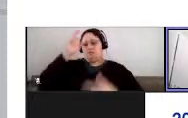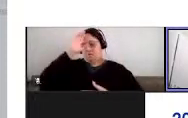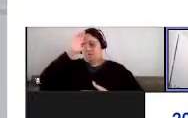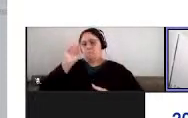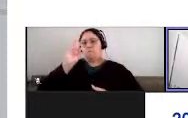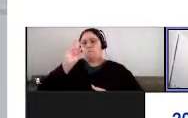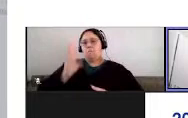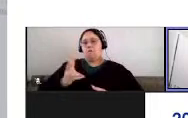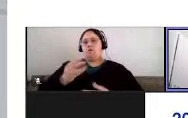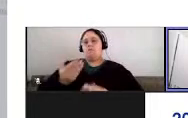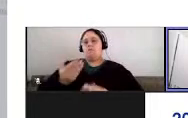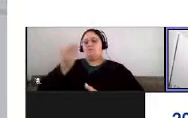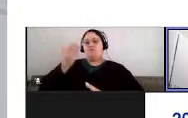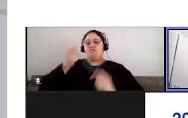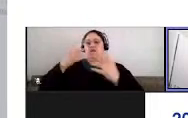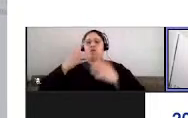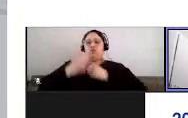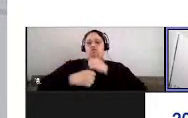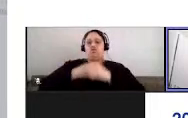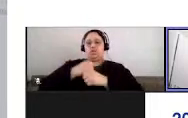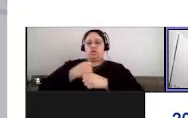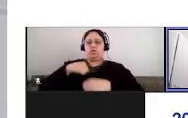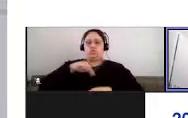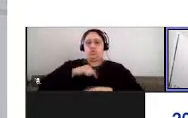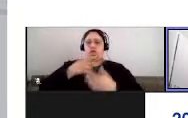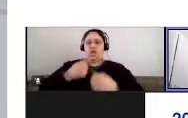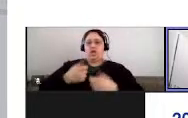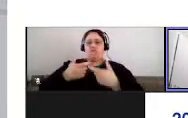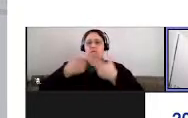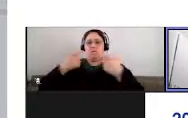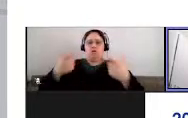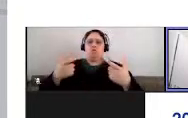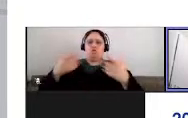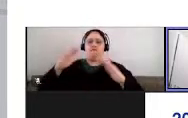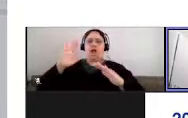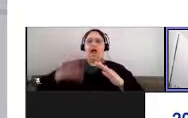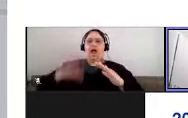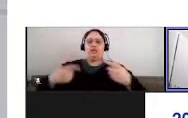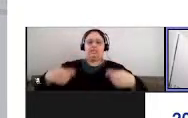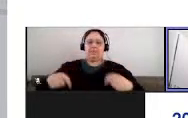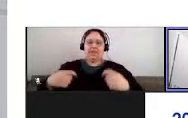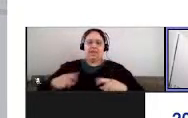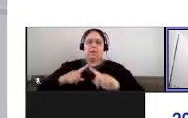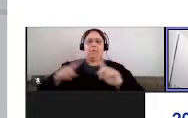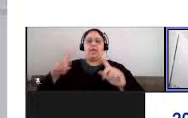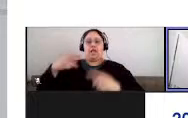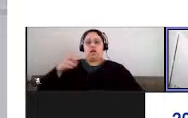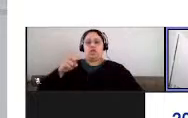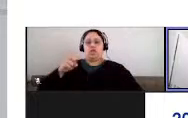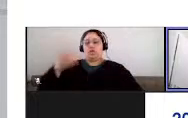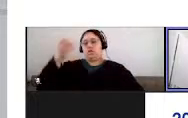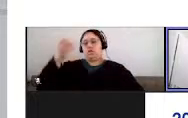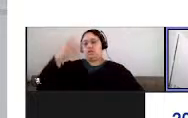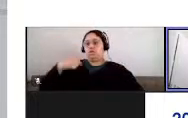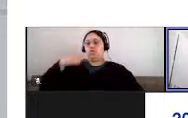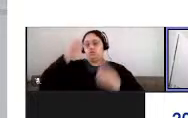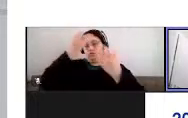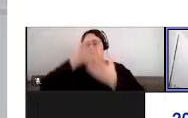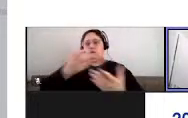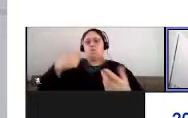but in previous financial years, we had huge underspending, but as the HOD indicated, we